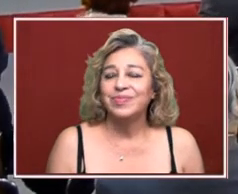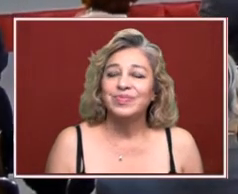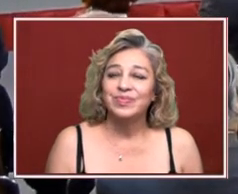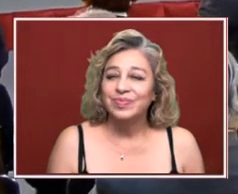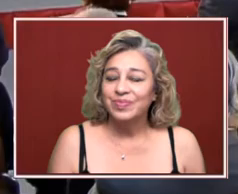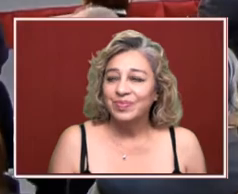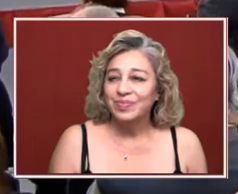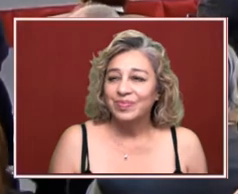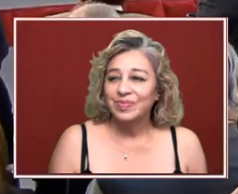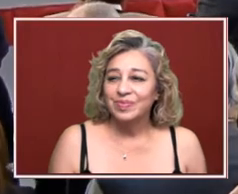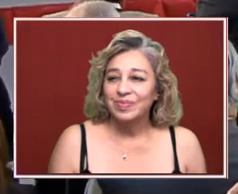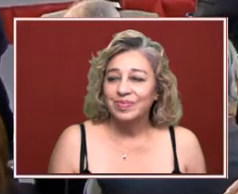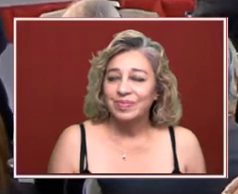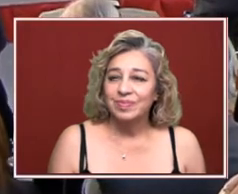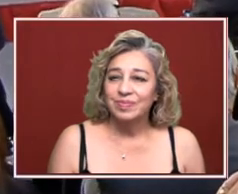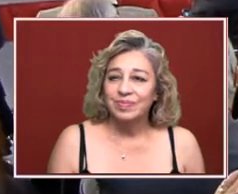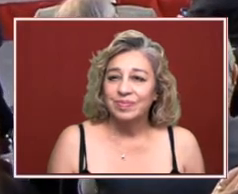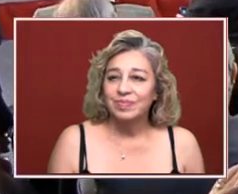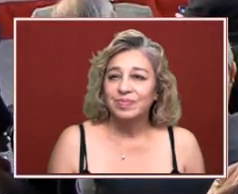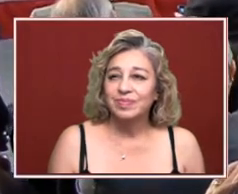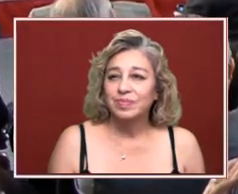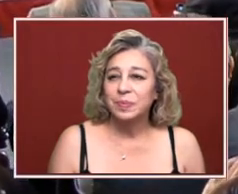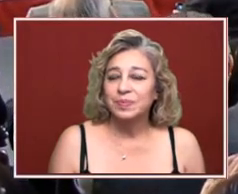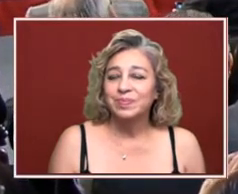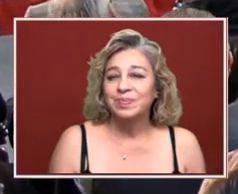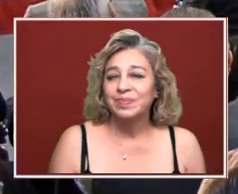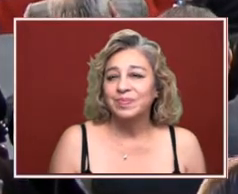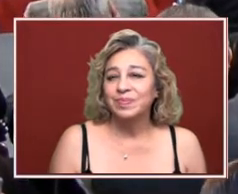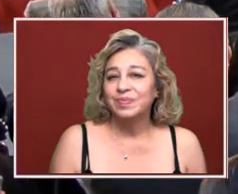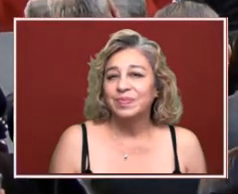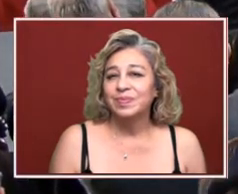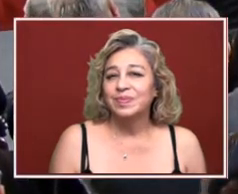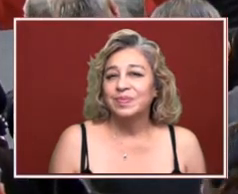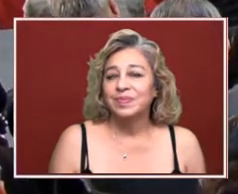diplomáticos. Estamos muy